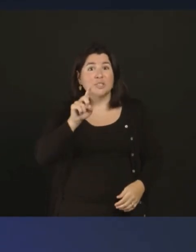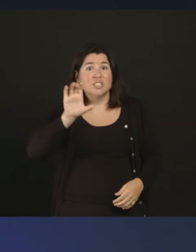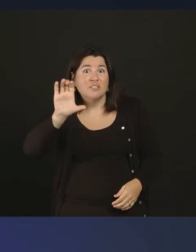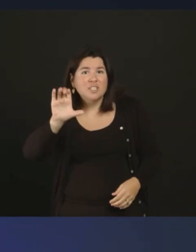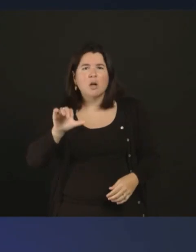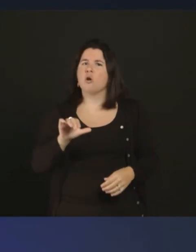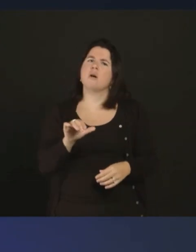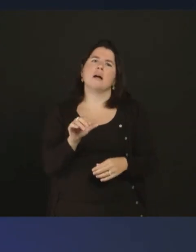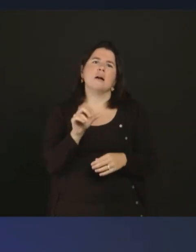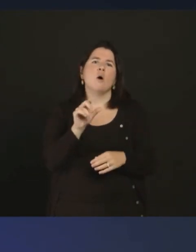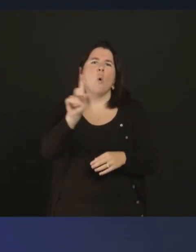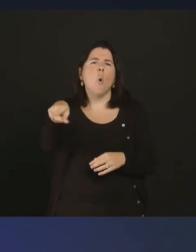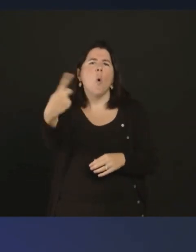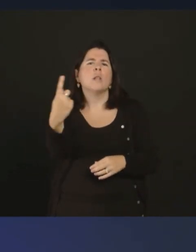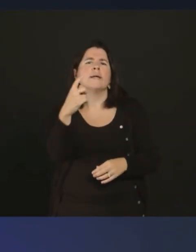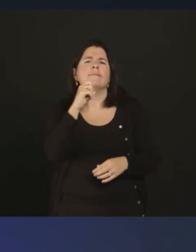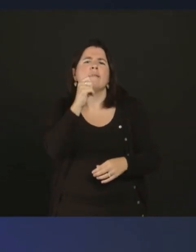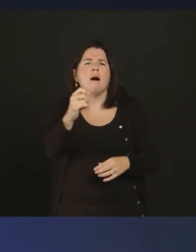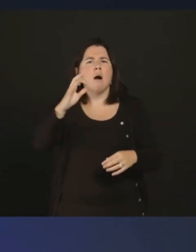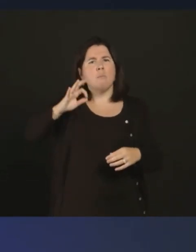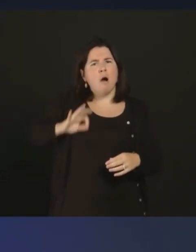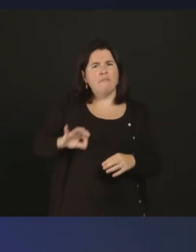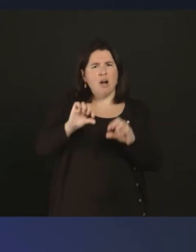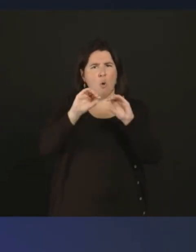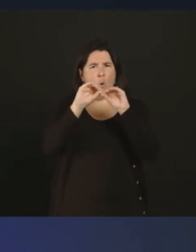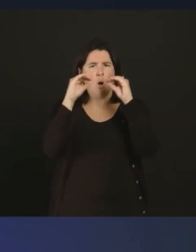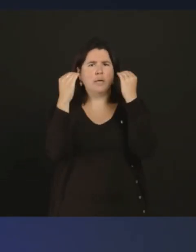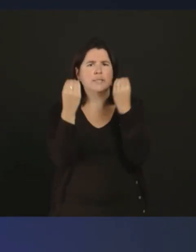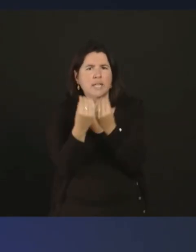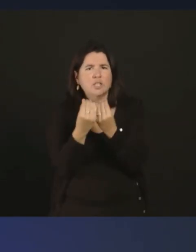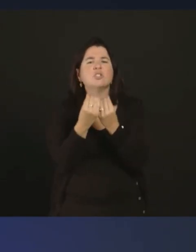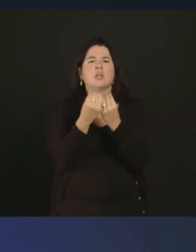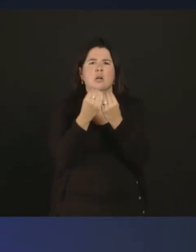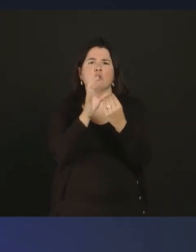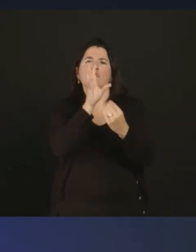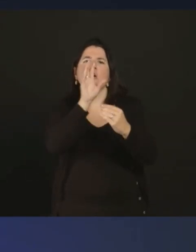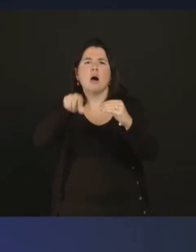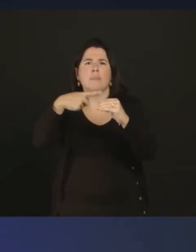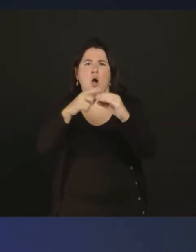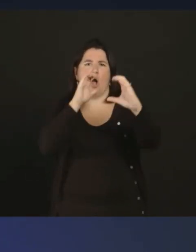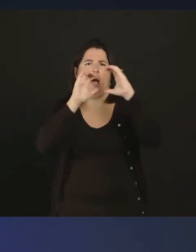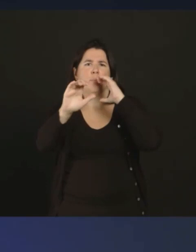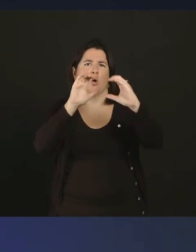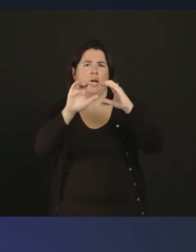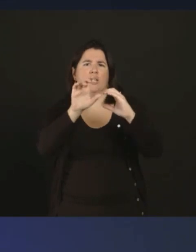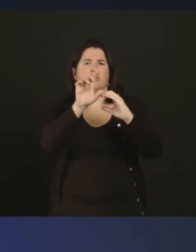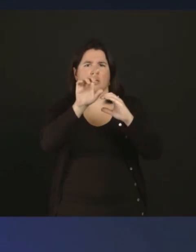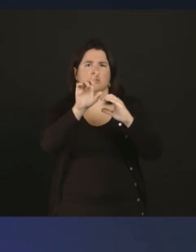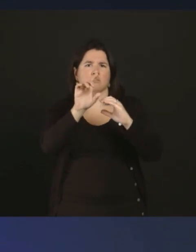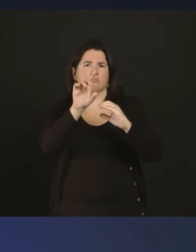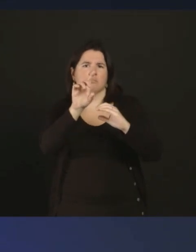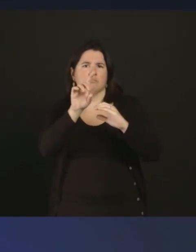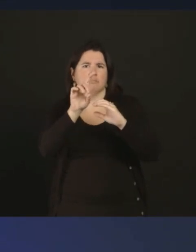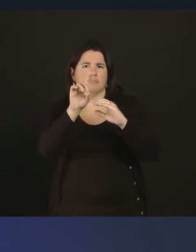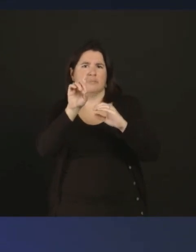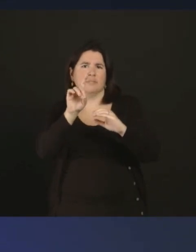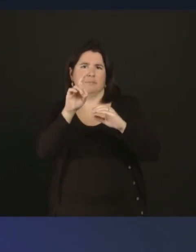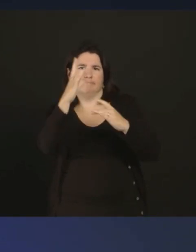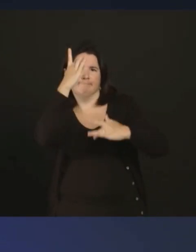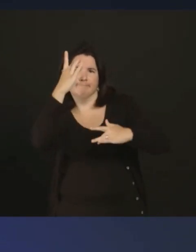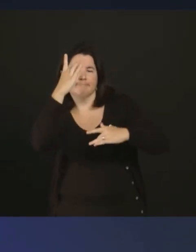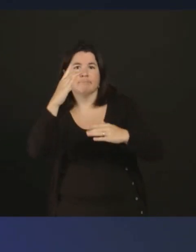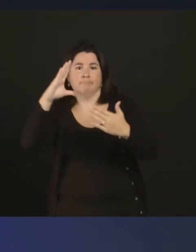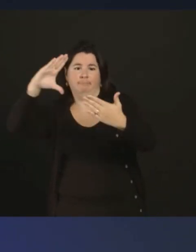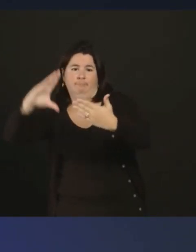area focused on helping people across the full range of communication disorders, including interpreting, speech, and